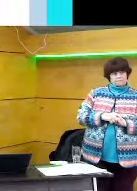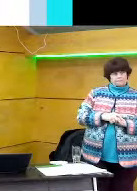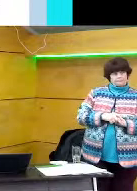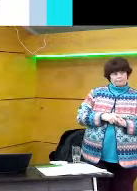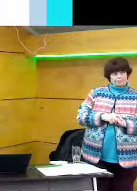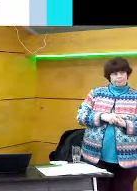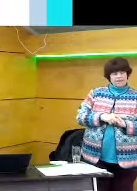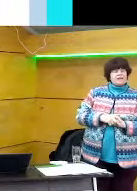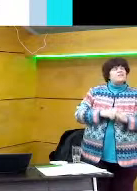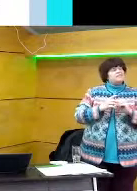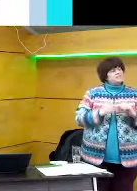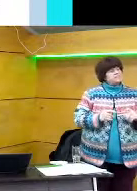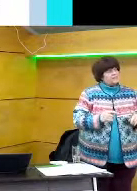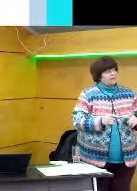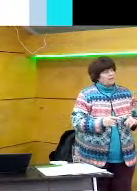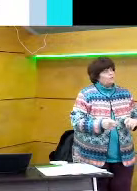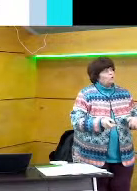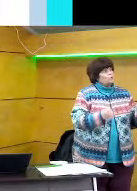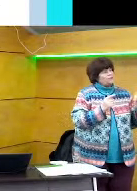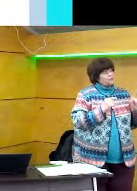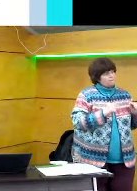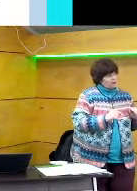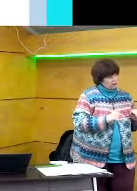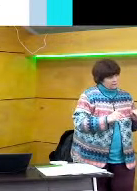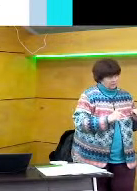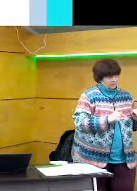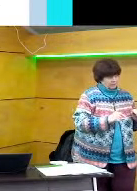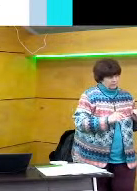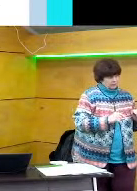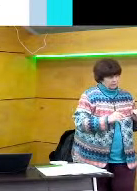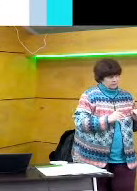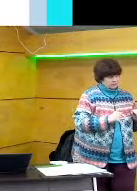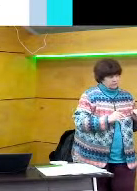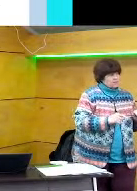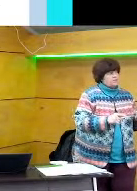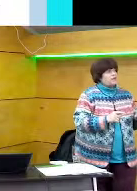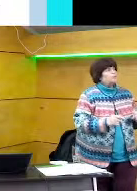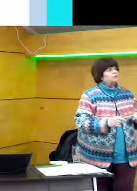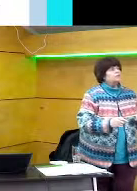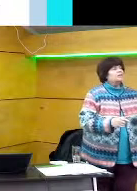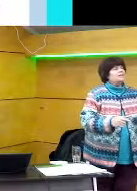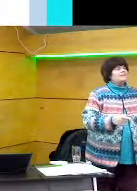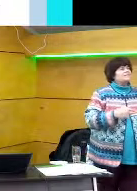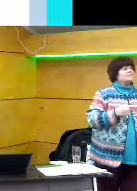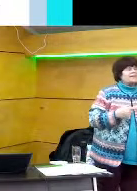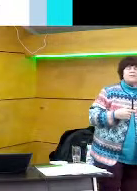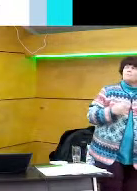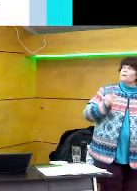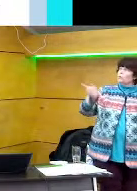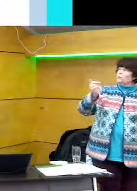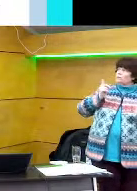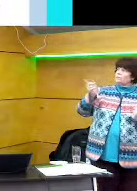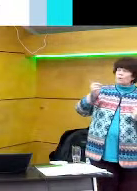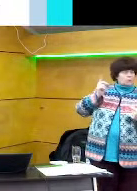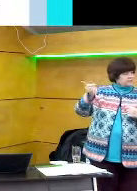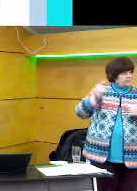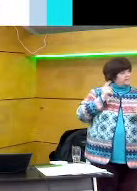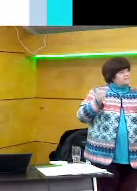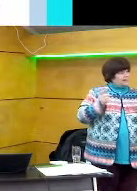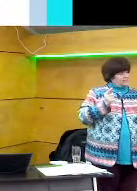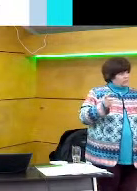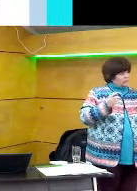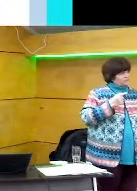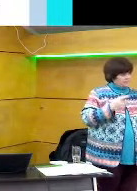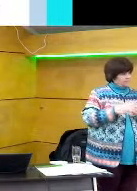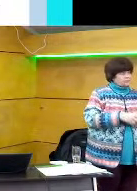punctuation. This time, with their partner, they will say the poem or say